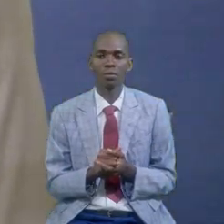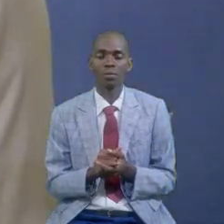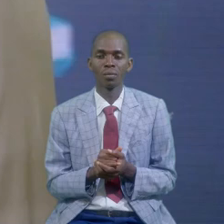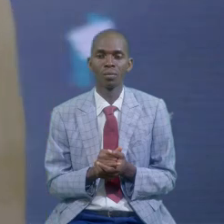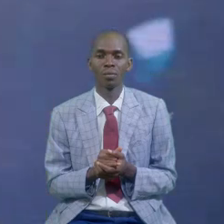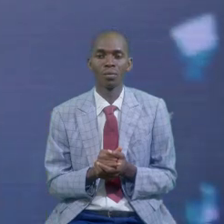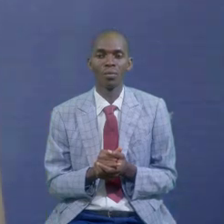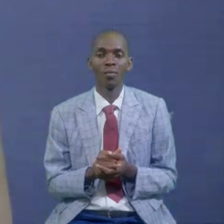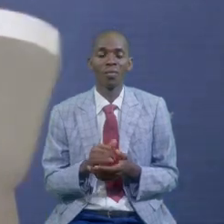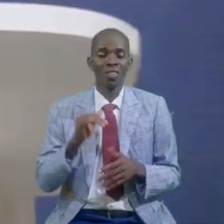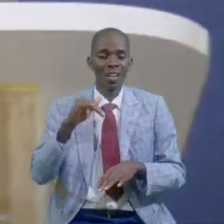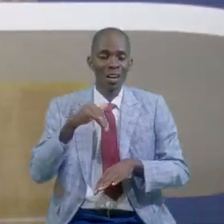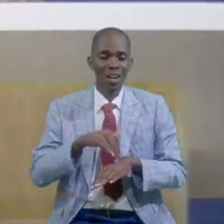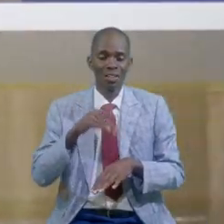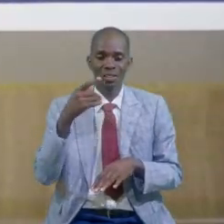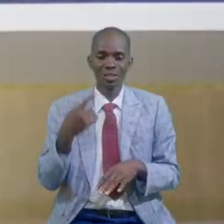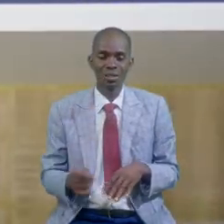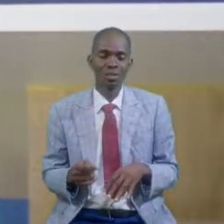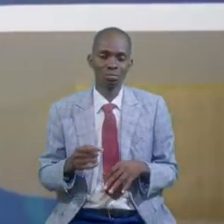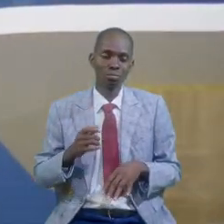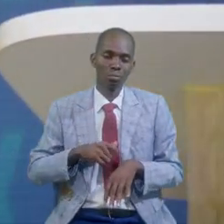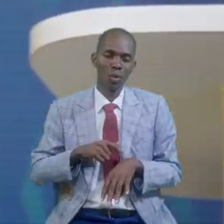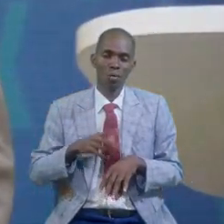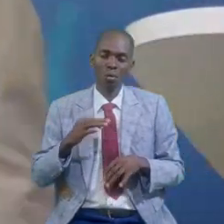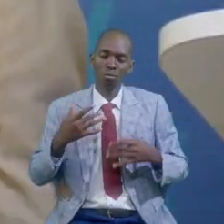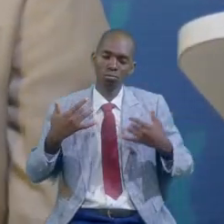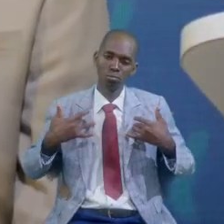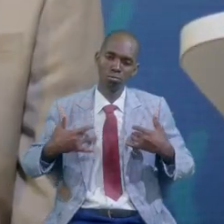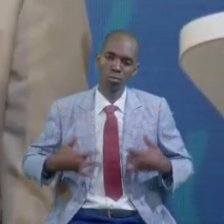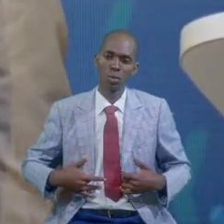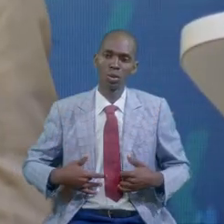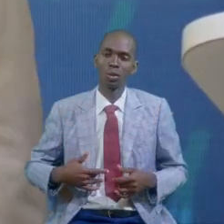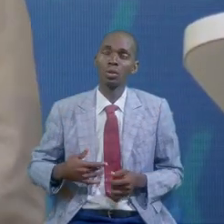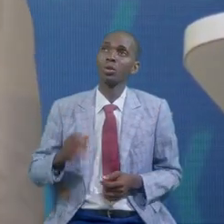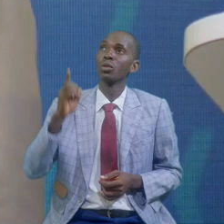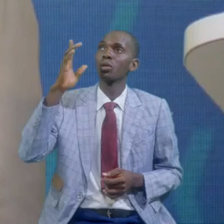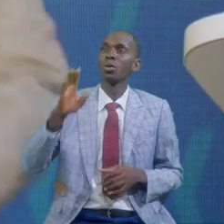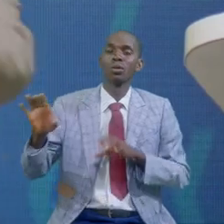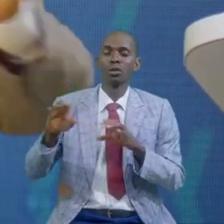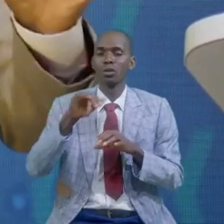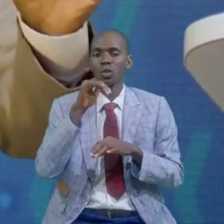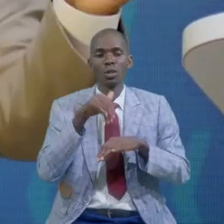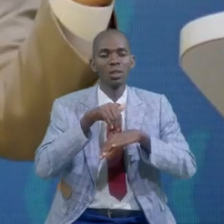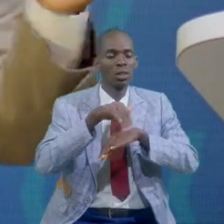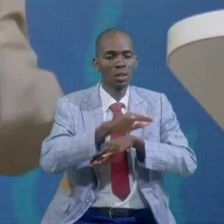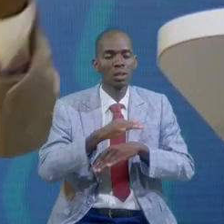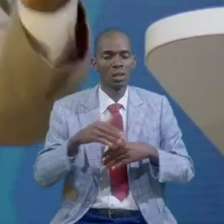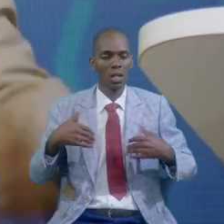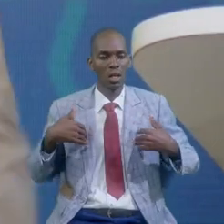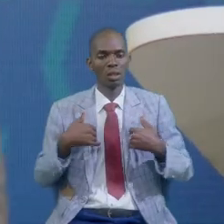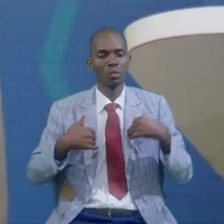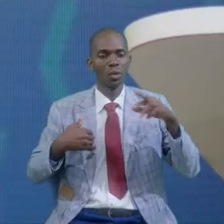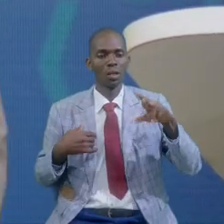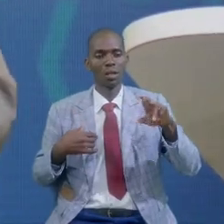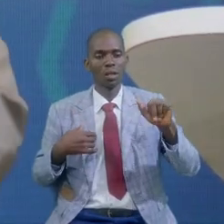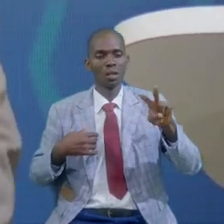at the lowest point, he didn't send the ravens back to feed him. He didn't send the widow